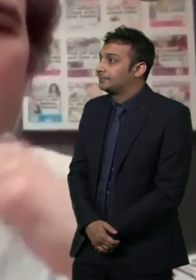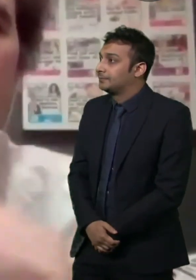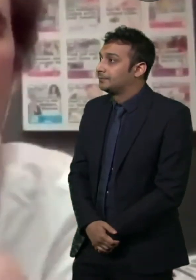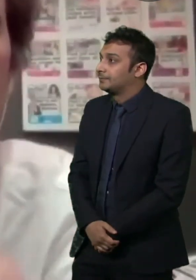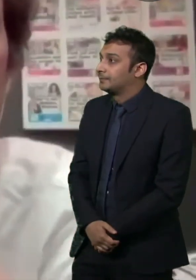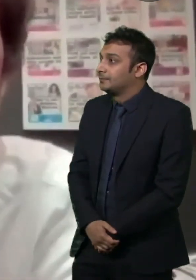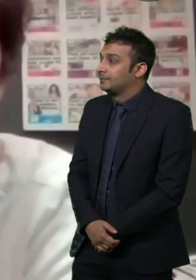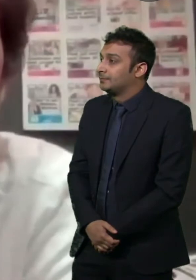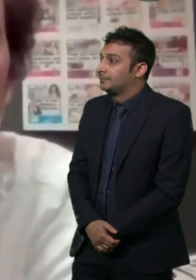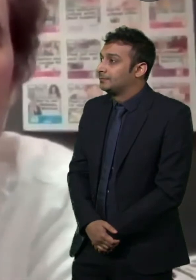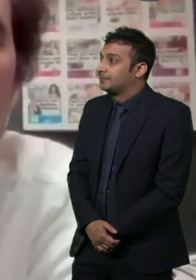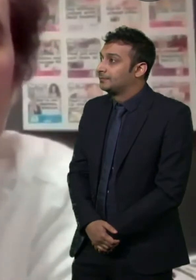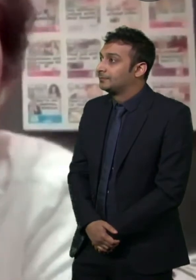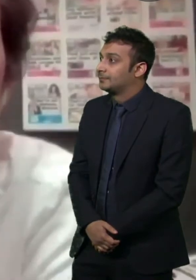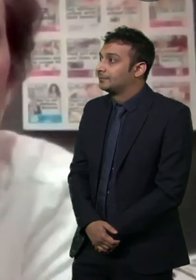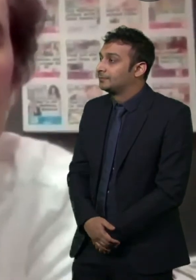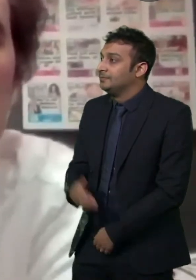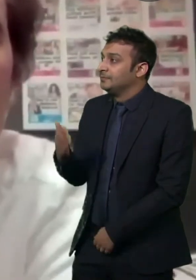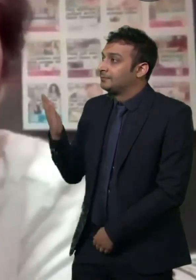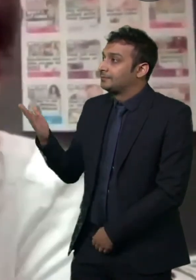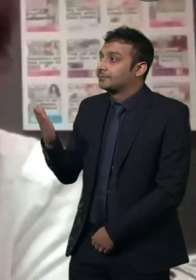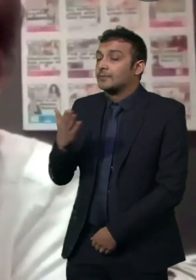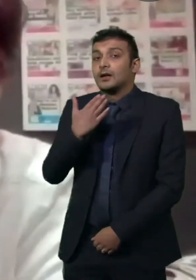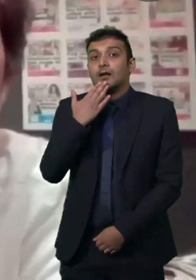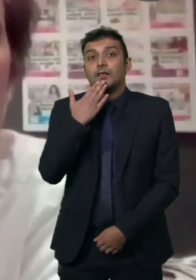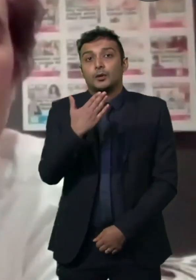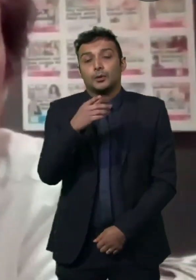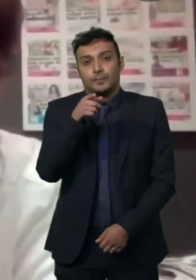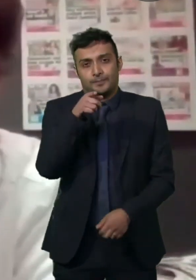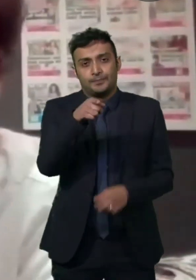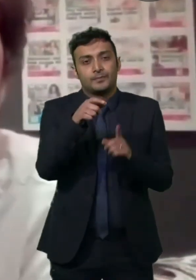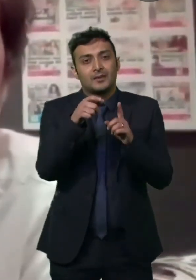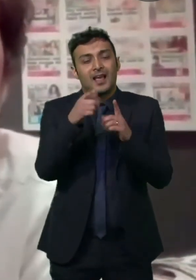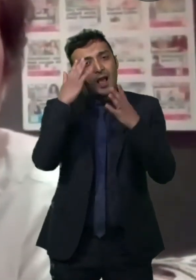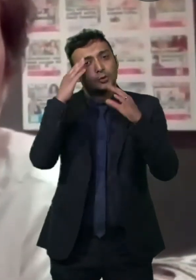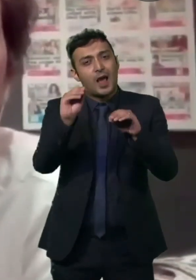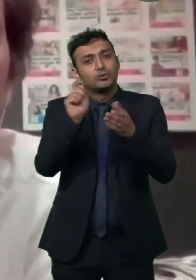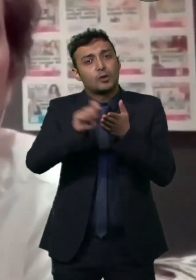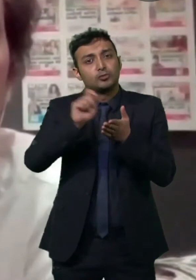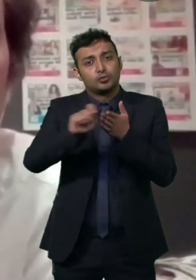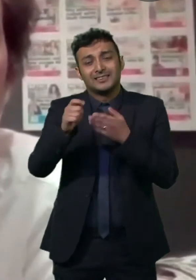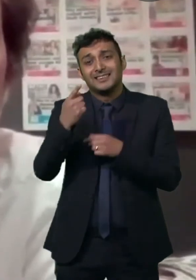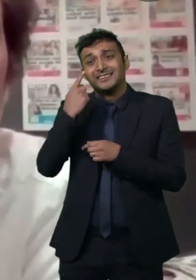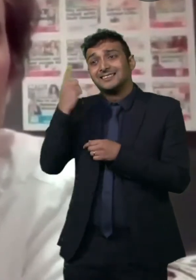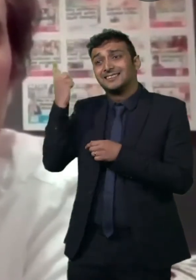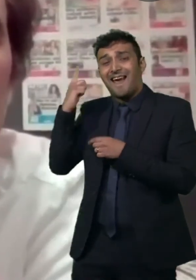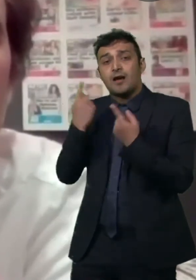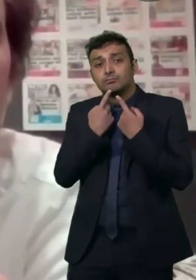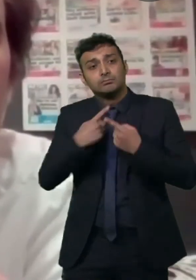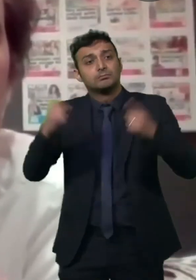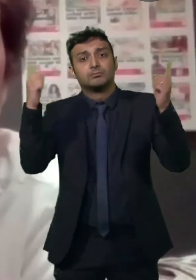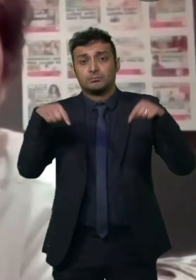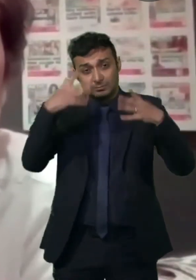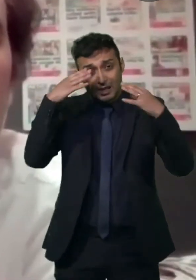Minister. Your Education Secretary yesterday promised the biggest shake-up since the war, with longer school days